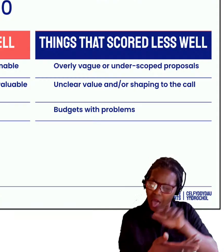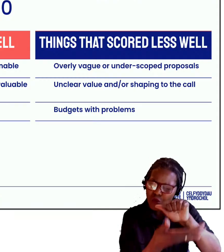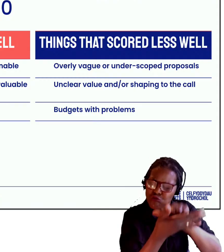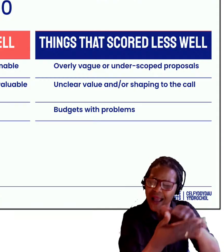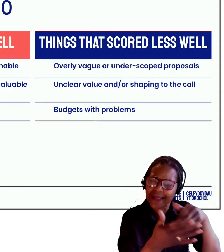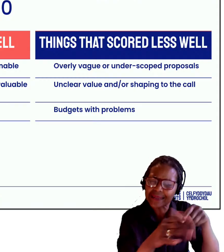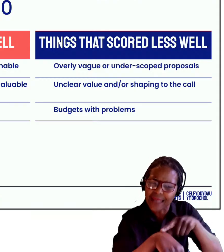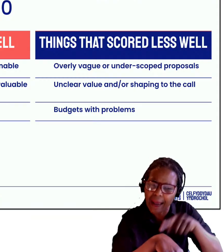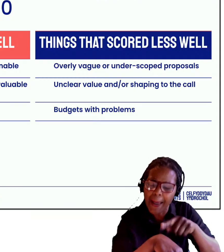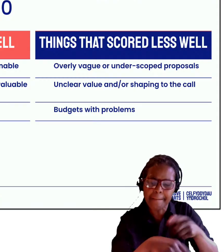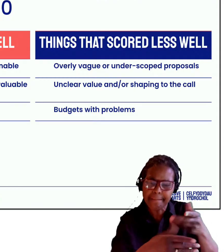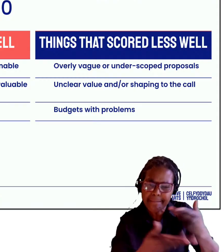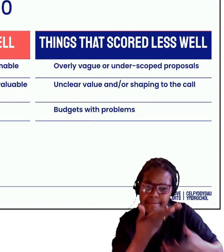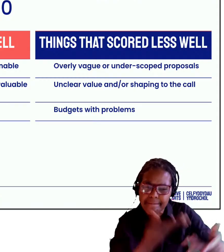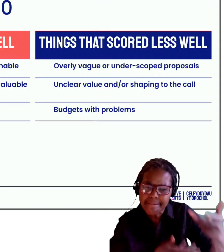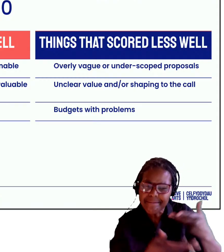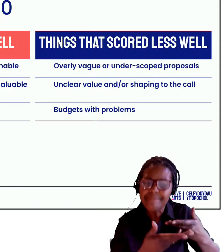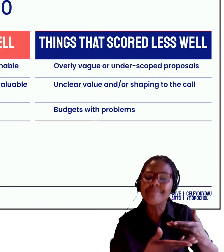they were proposing.